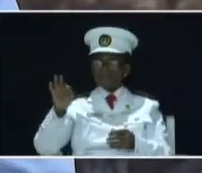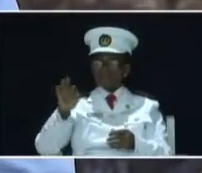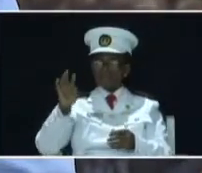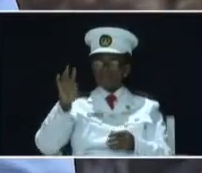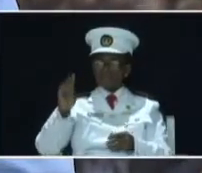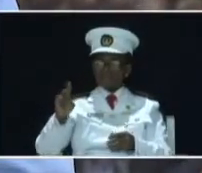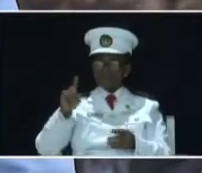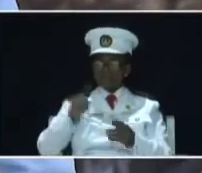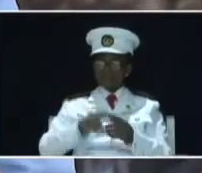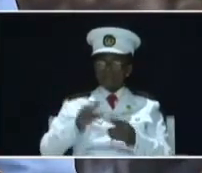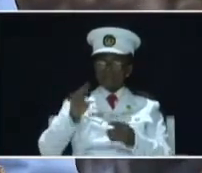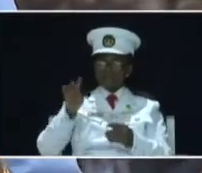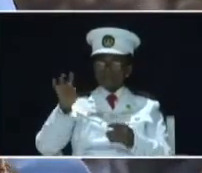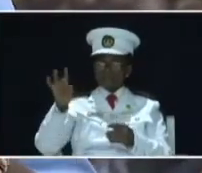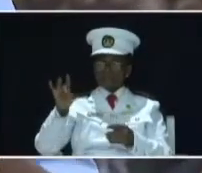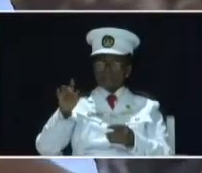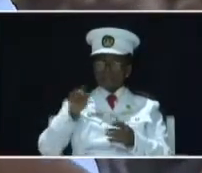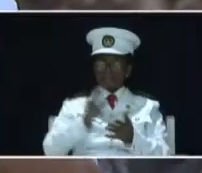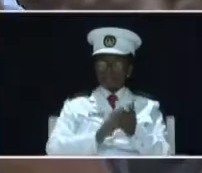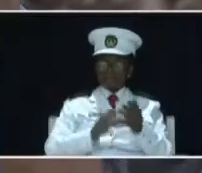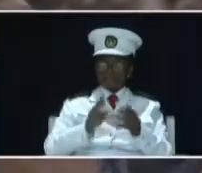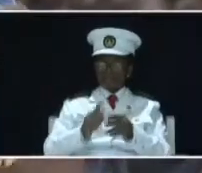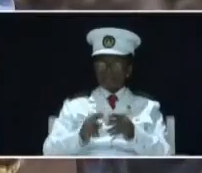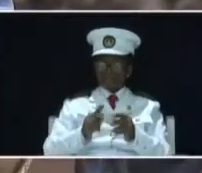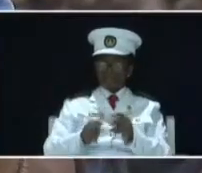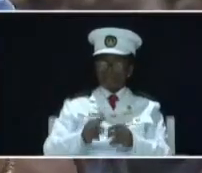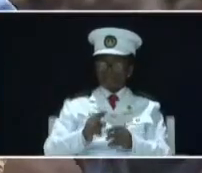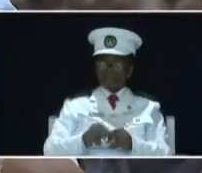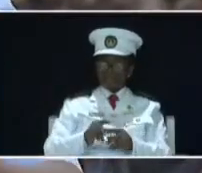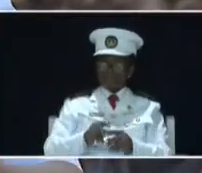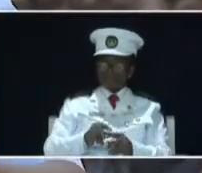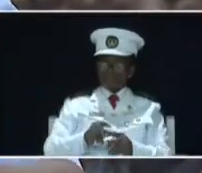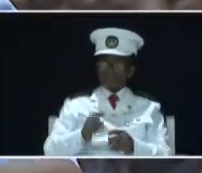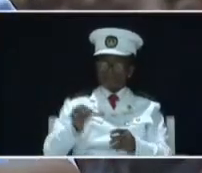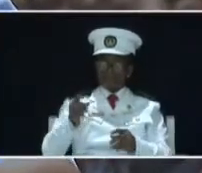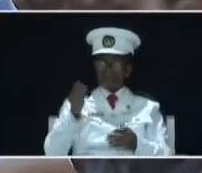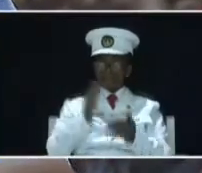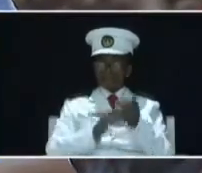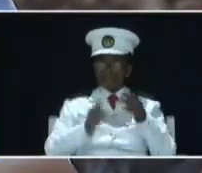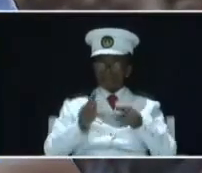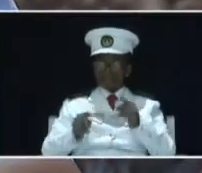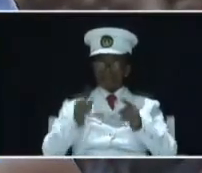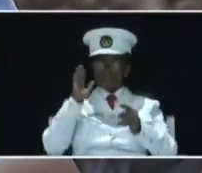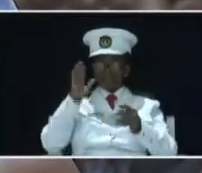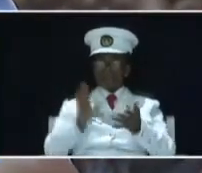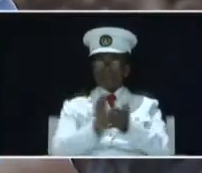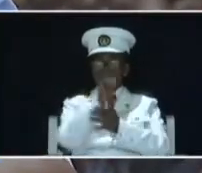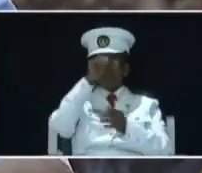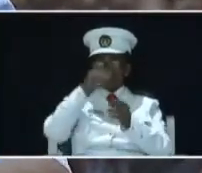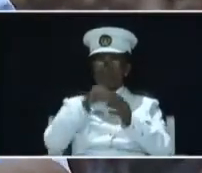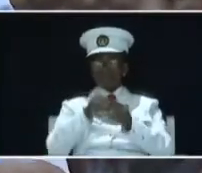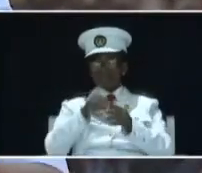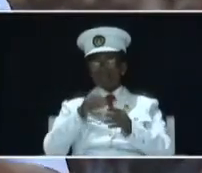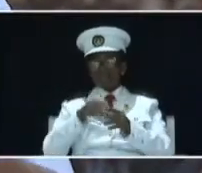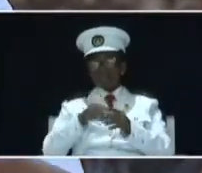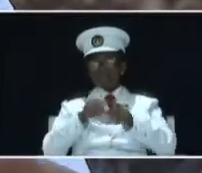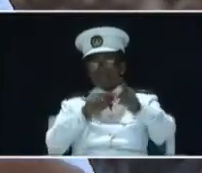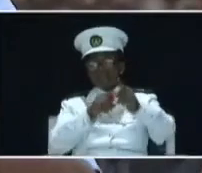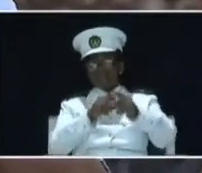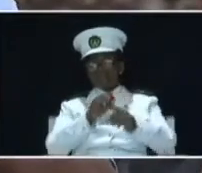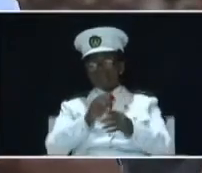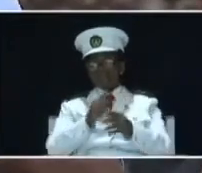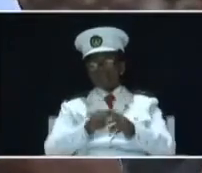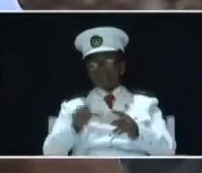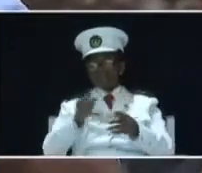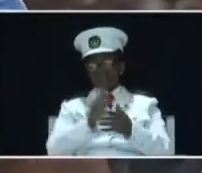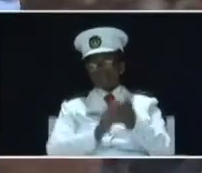chariots, some may trust in horses, but we will put our trust in the Lord. When